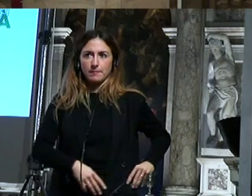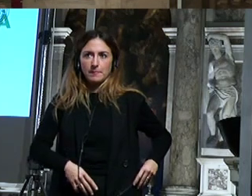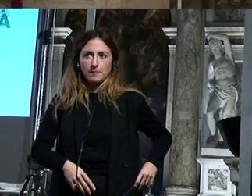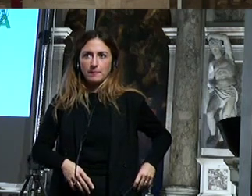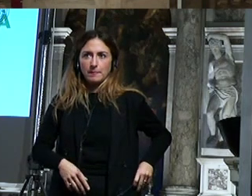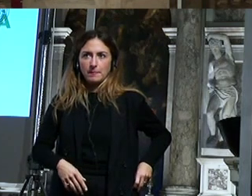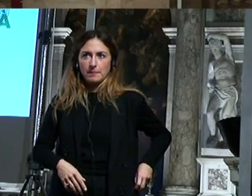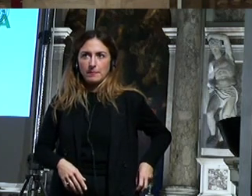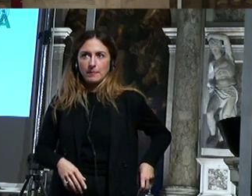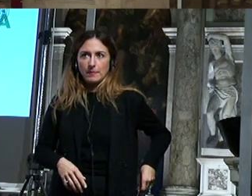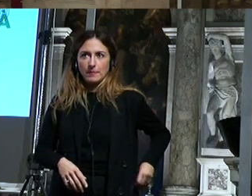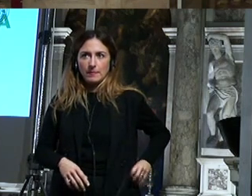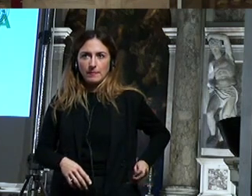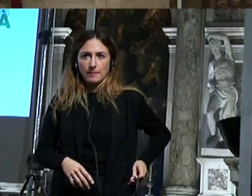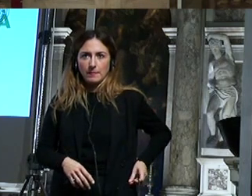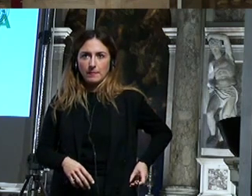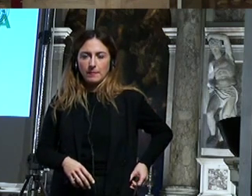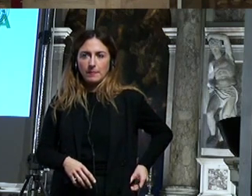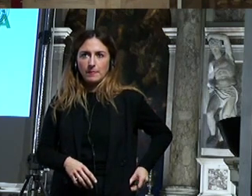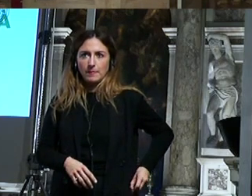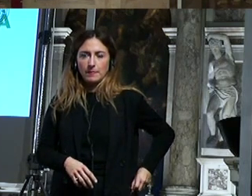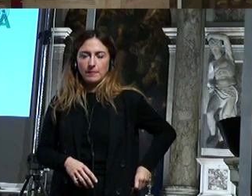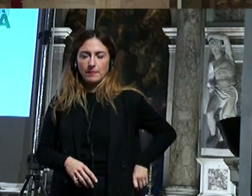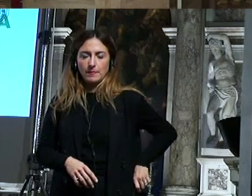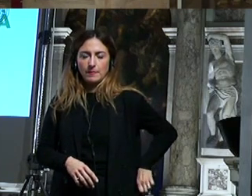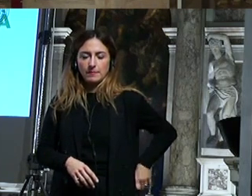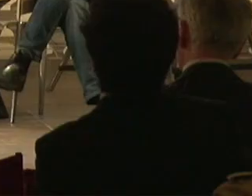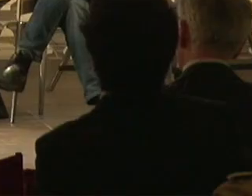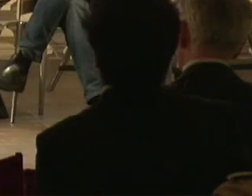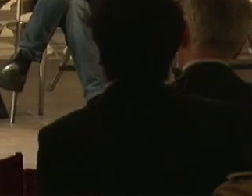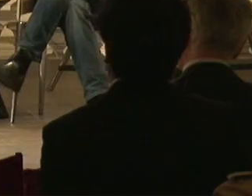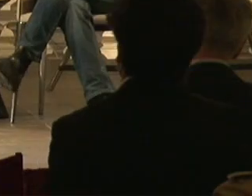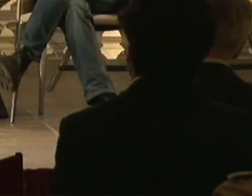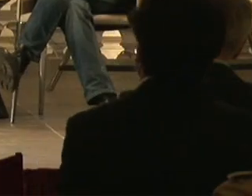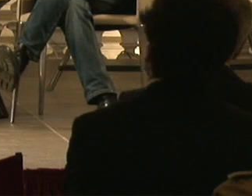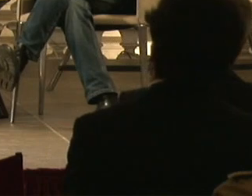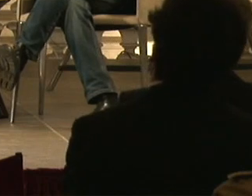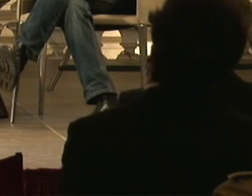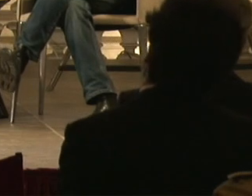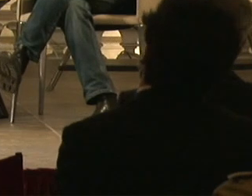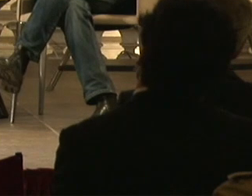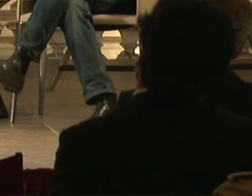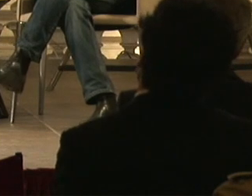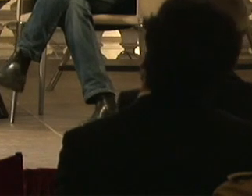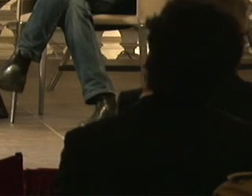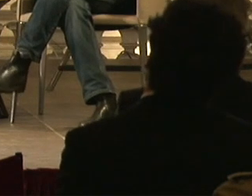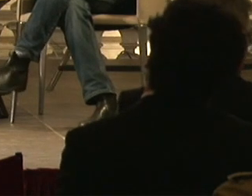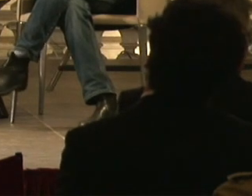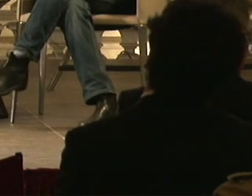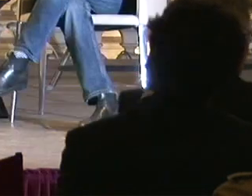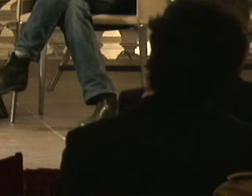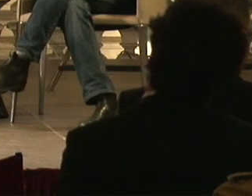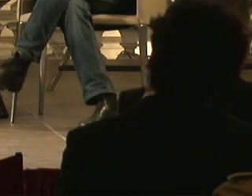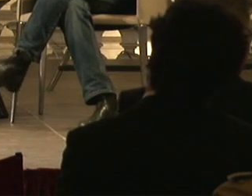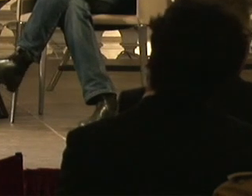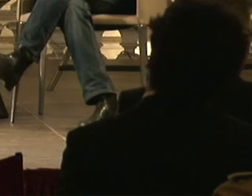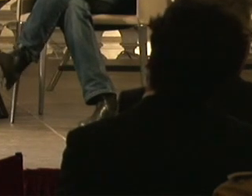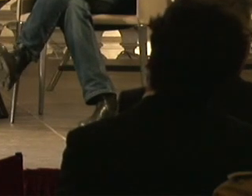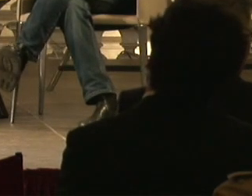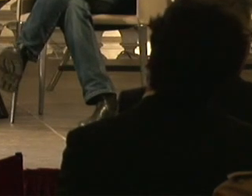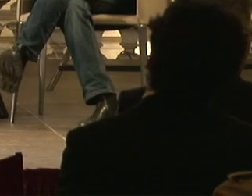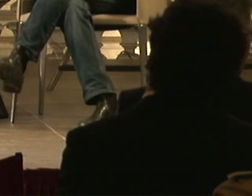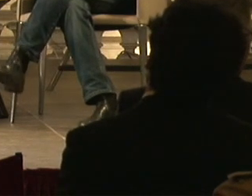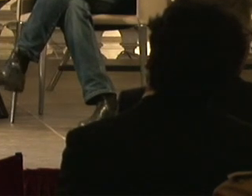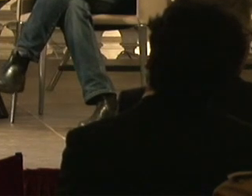is to raise men, to raise boys, if you happen to have them. And this was something, I have 2 boys, and this was